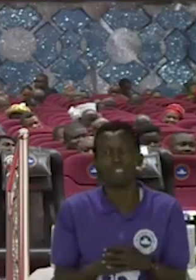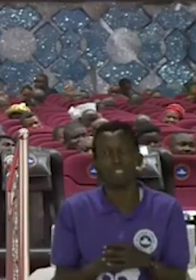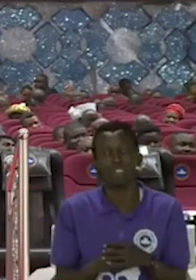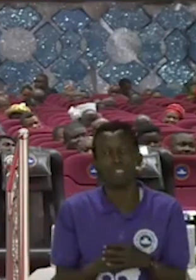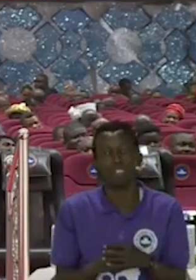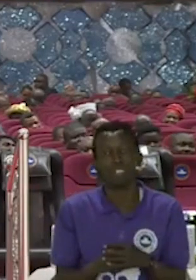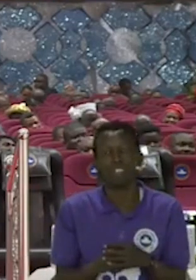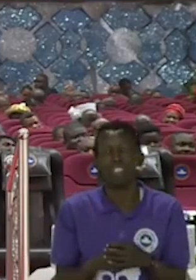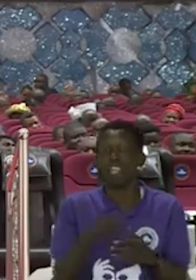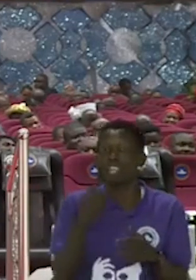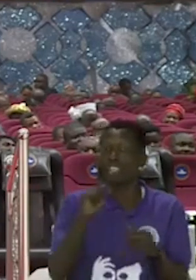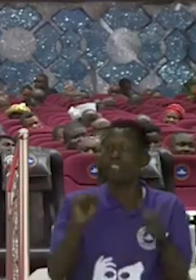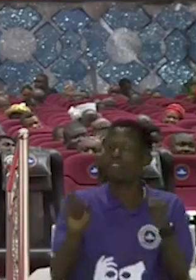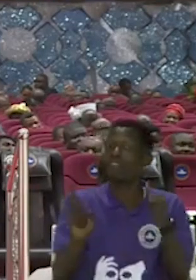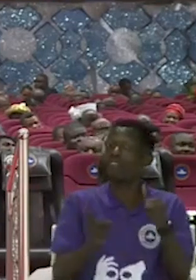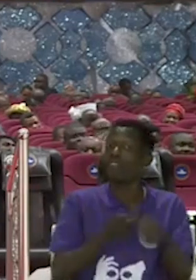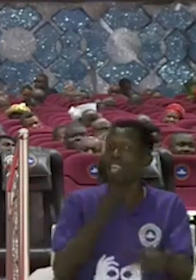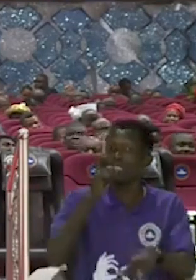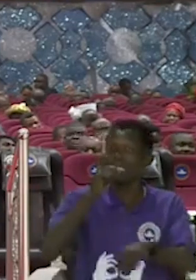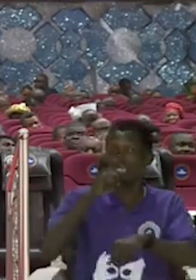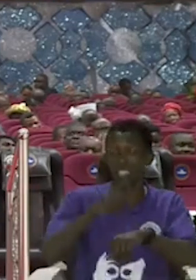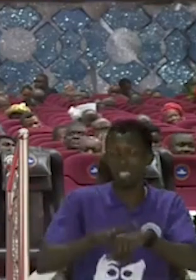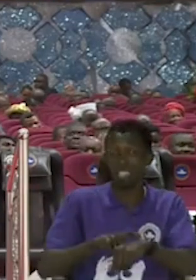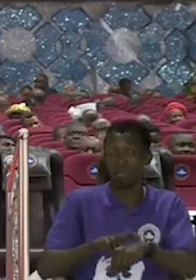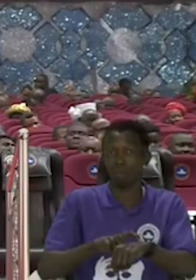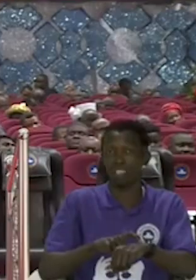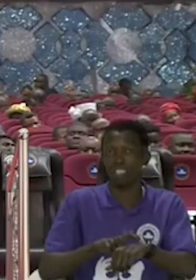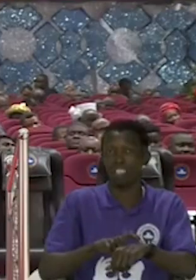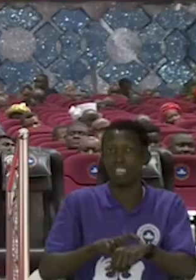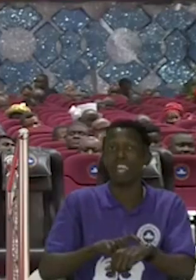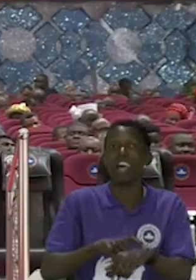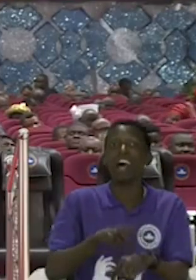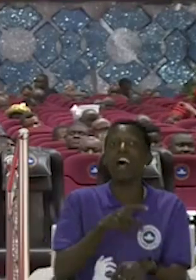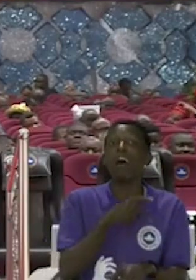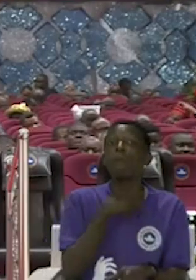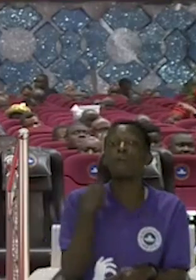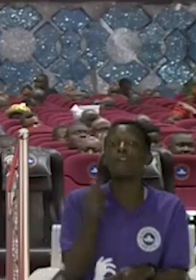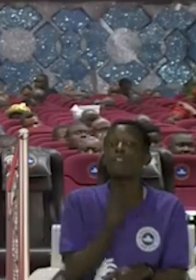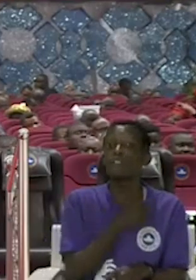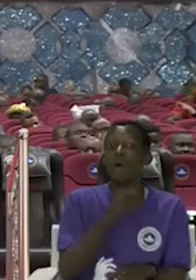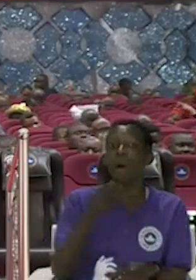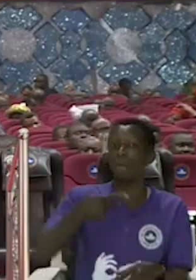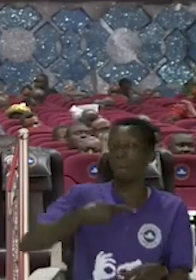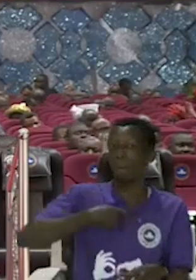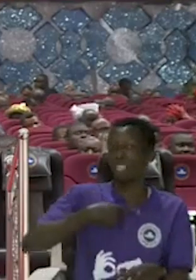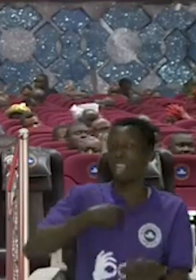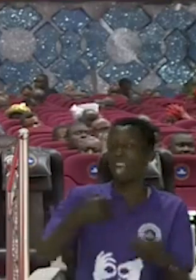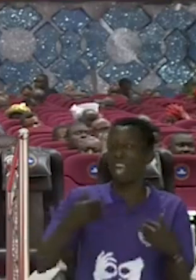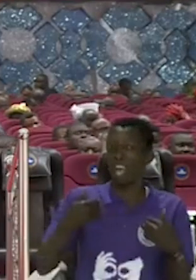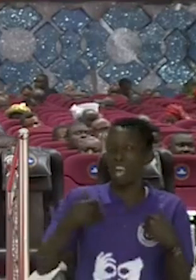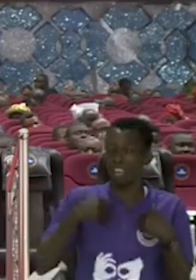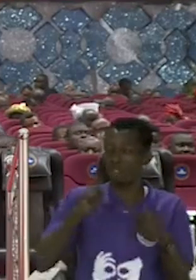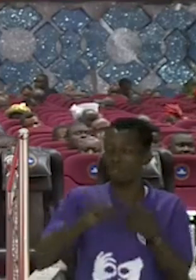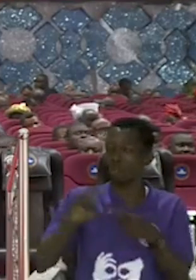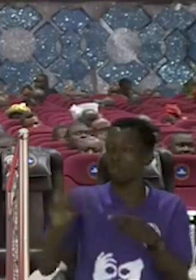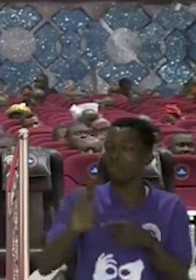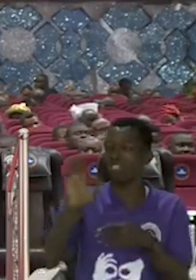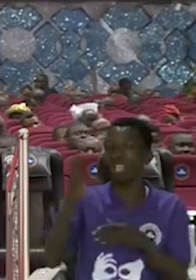The first time Apostle Peter had to use his power to kill